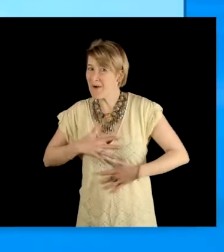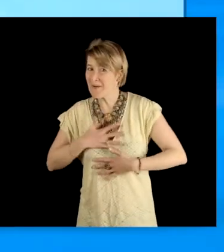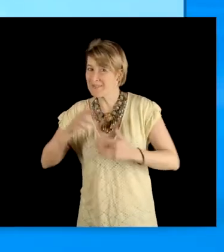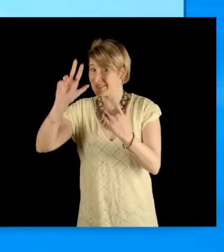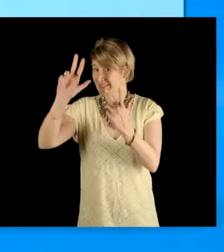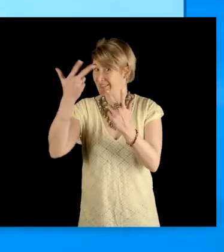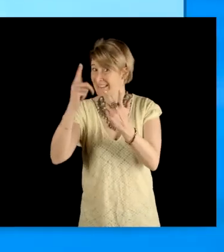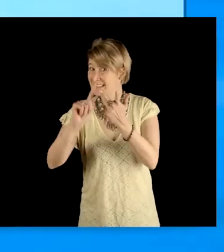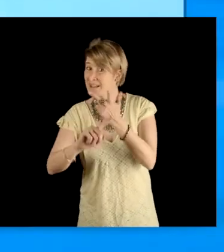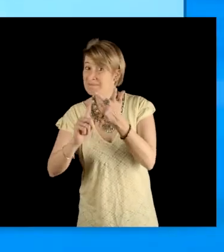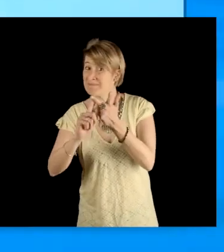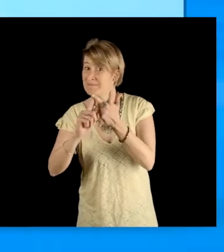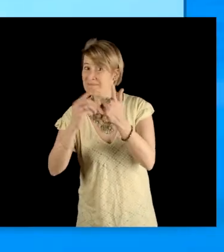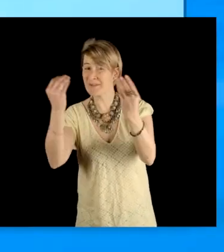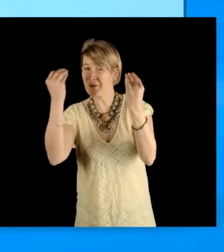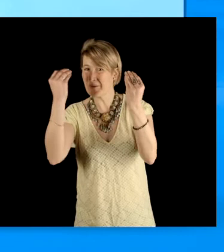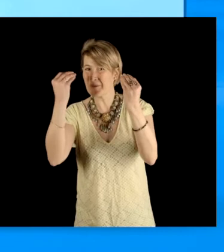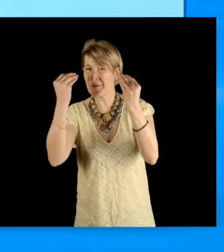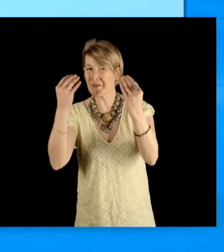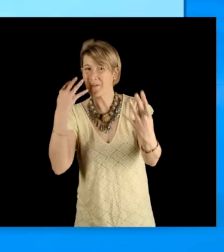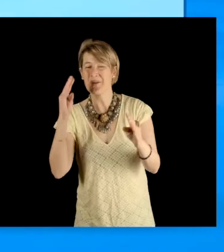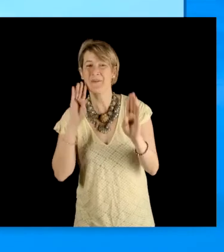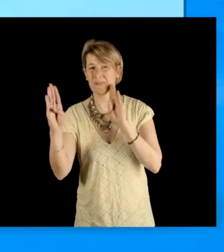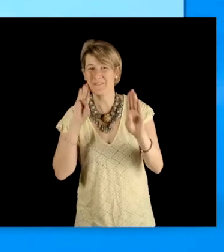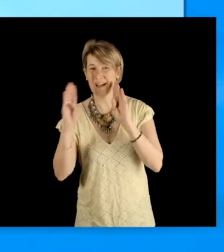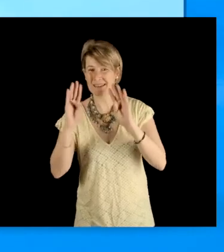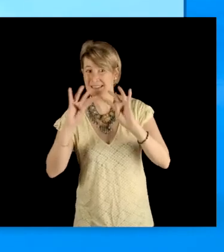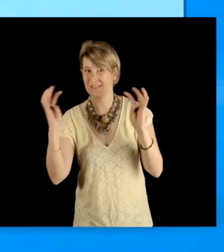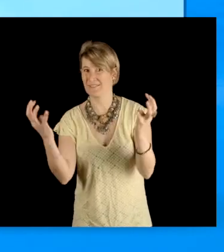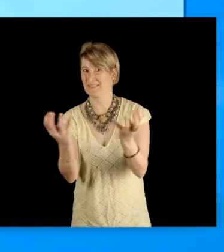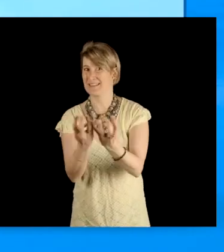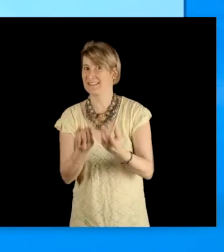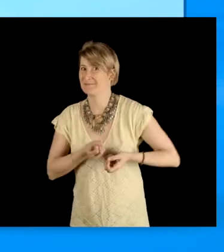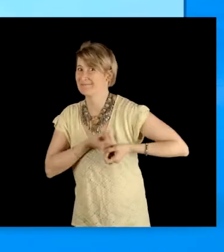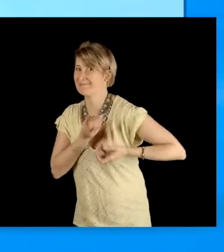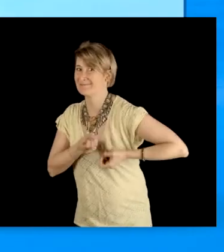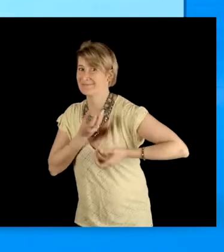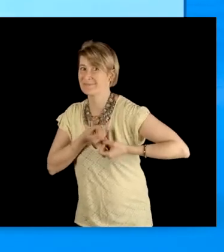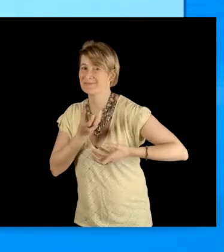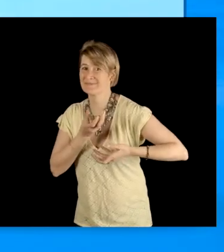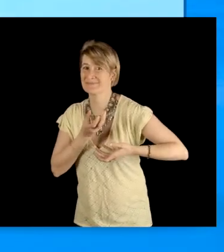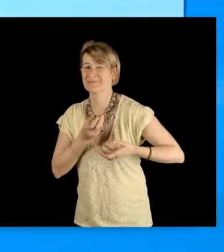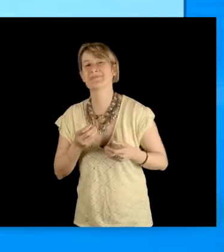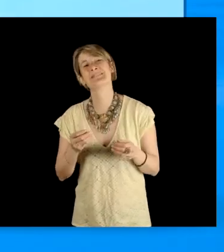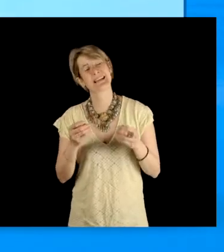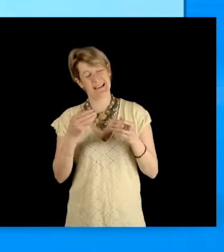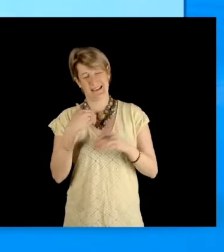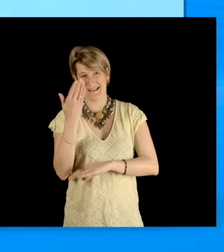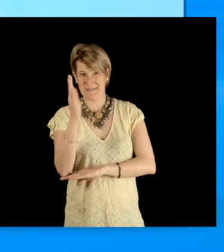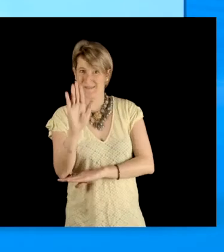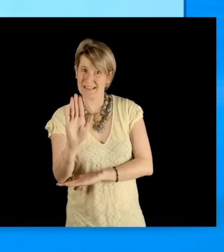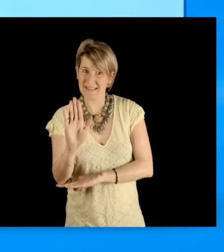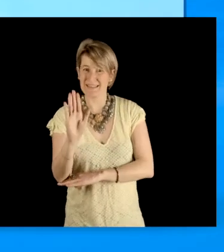We're so happy to have you back for the third and final session of our master course with Heartfulness Practice. Let's go back to Kamlesh